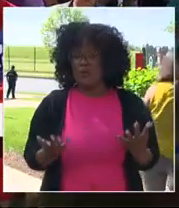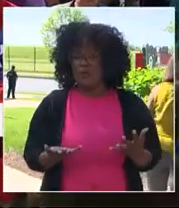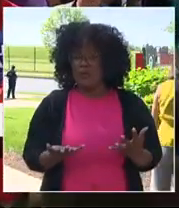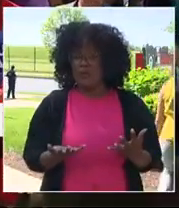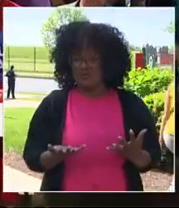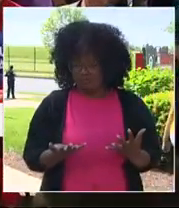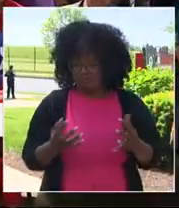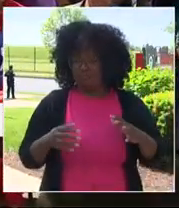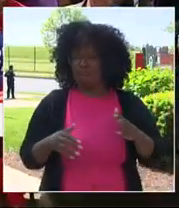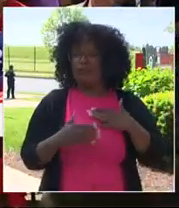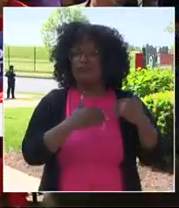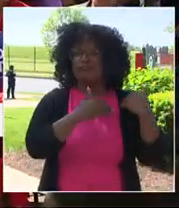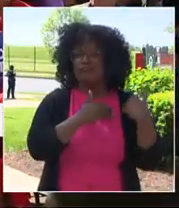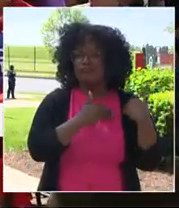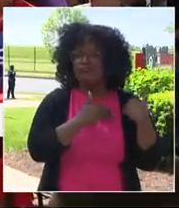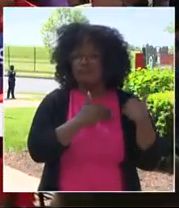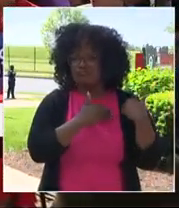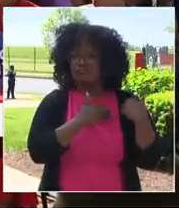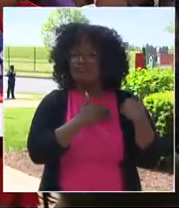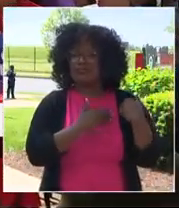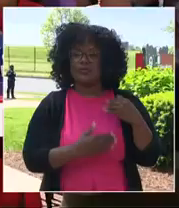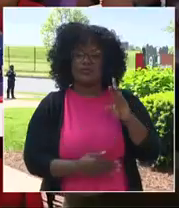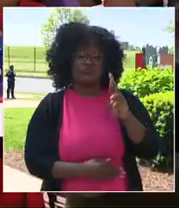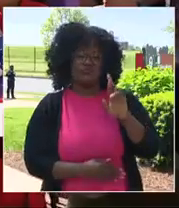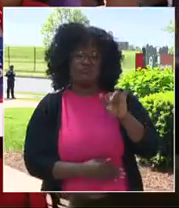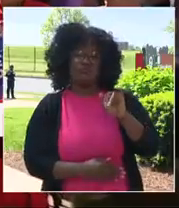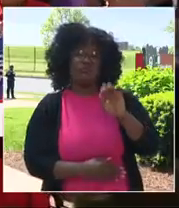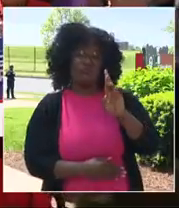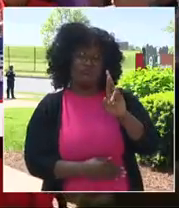say hi? Say hi, everybody.